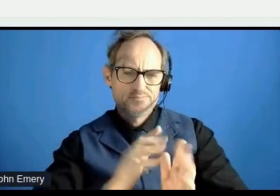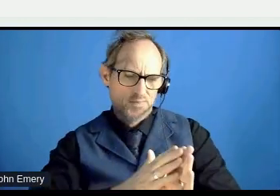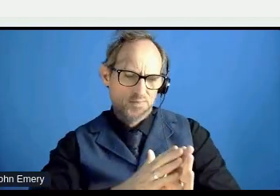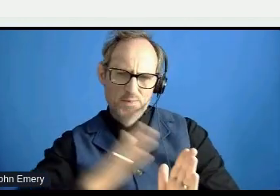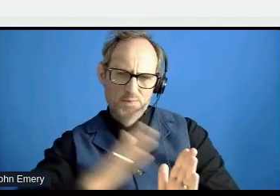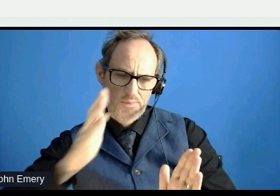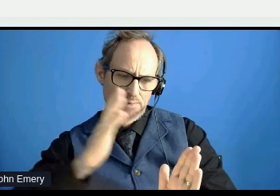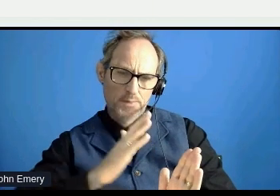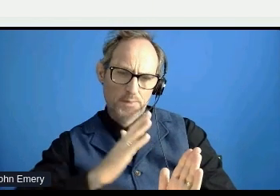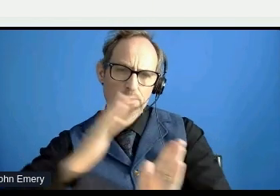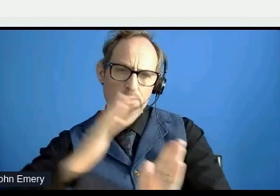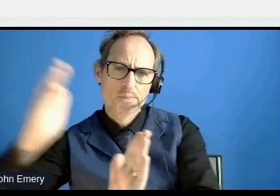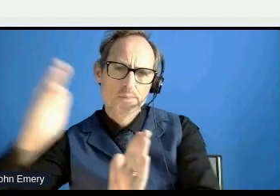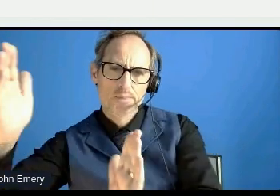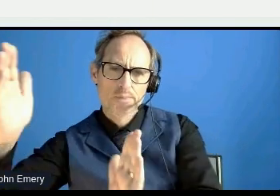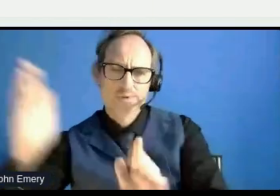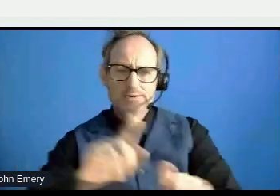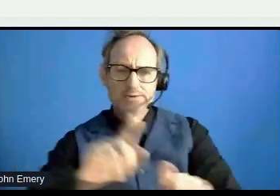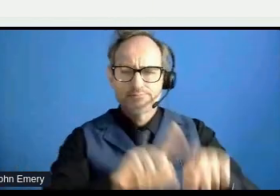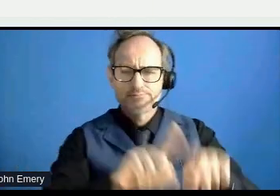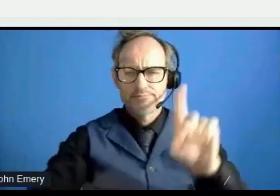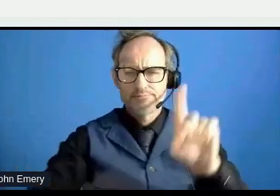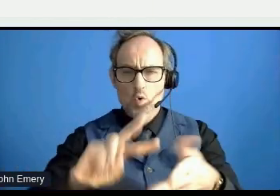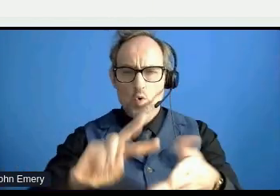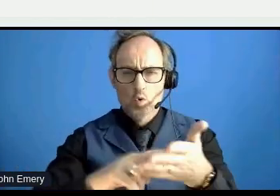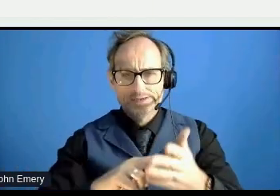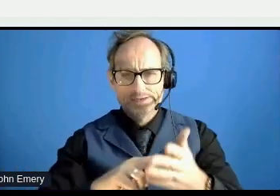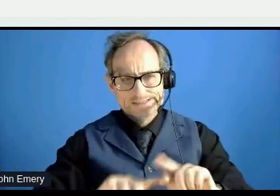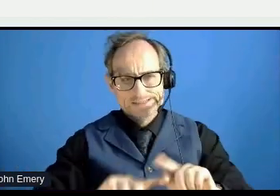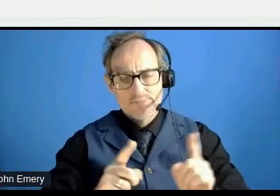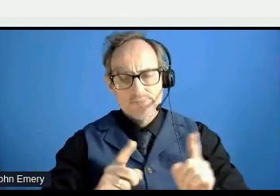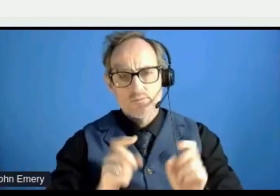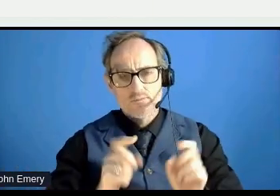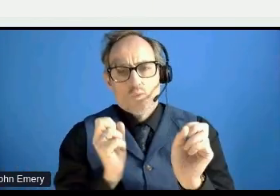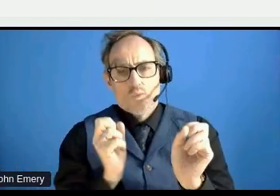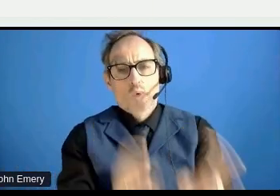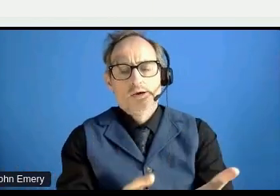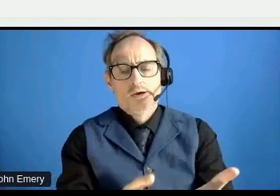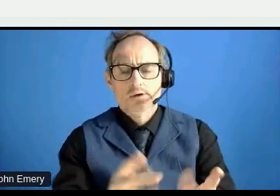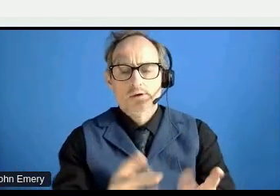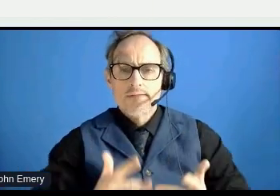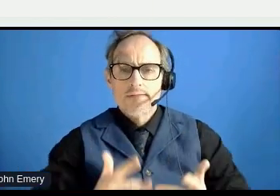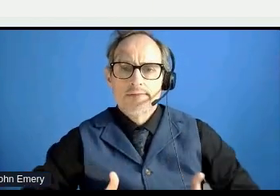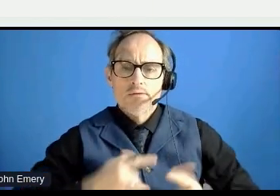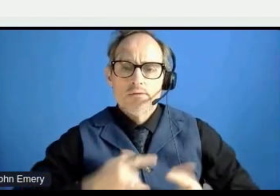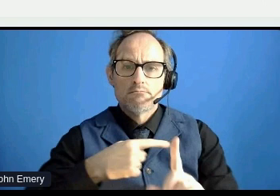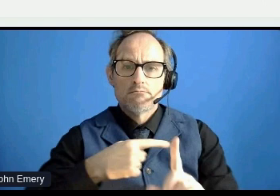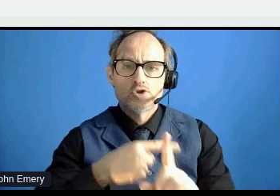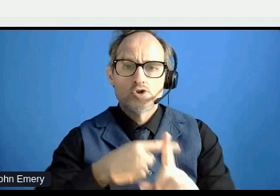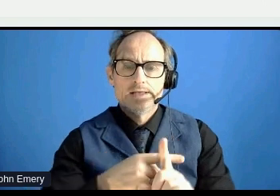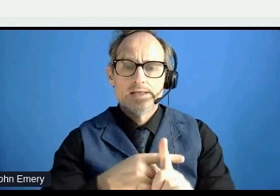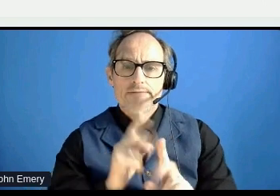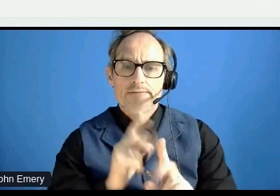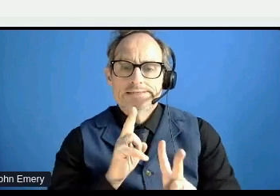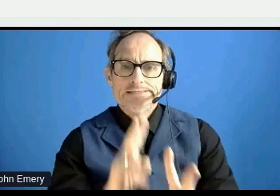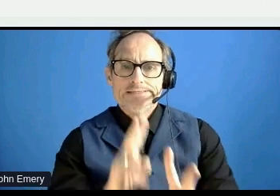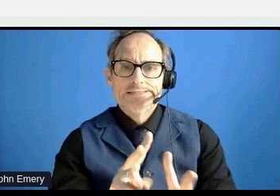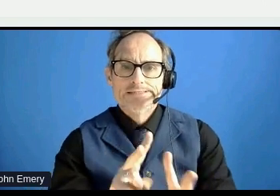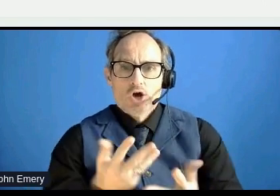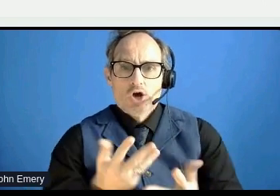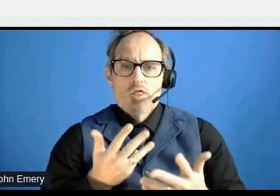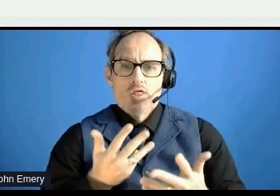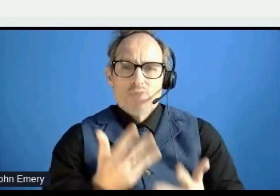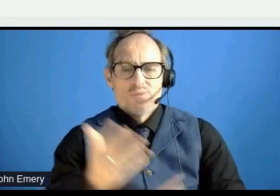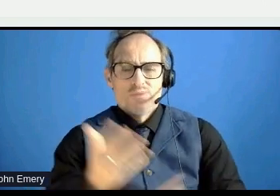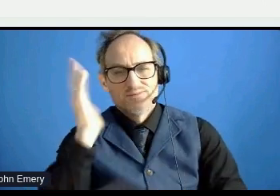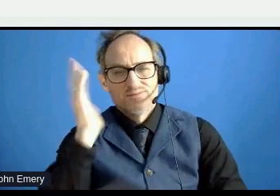different organisations in different ways. That's an overall feeling, and it's great to see. Obviously, we're very much at the moment preaching to the choir, so it's